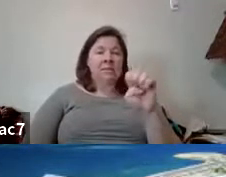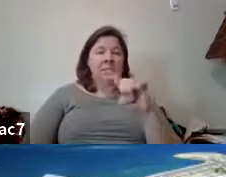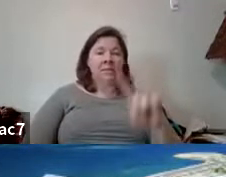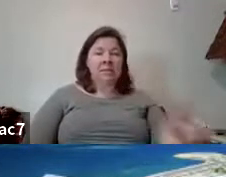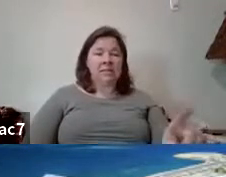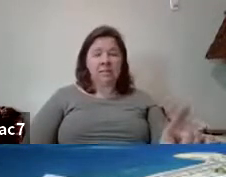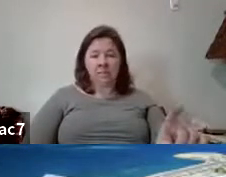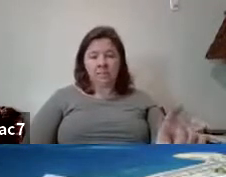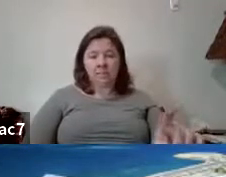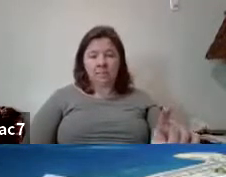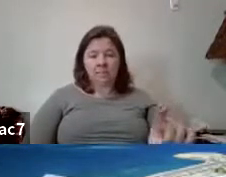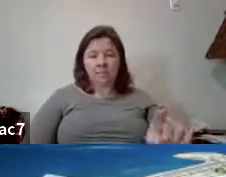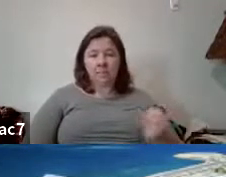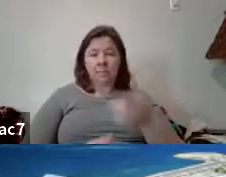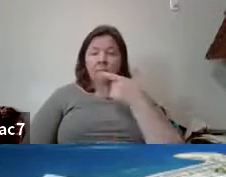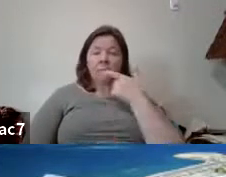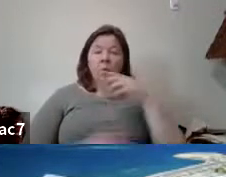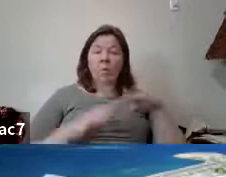Aziz?